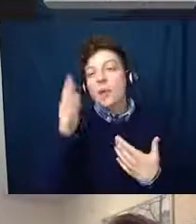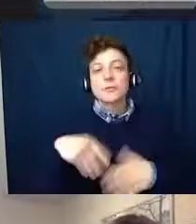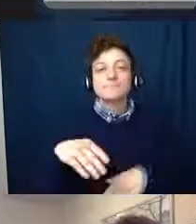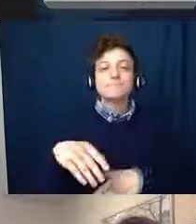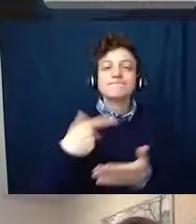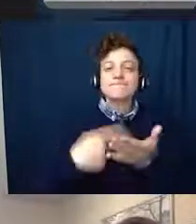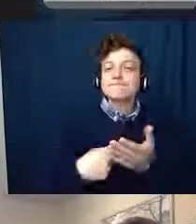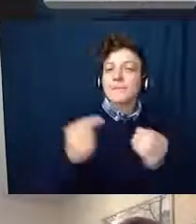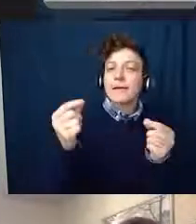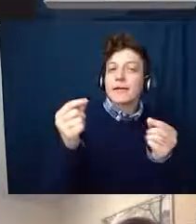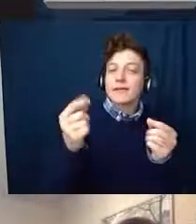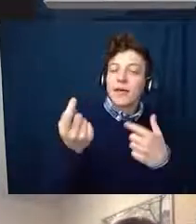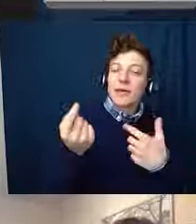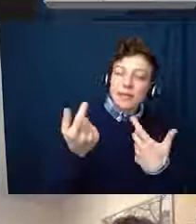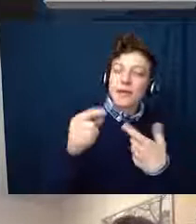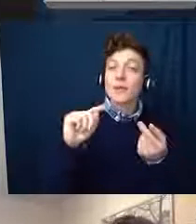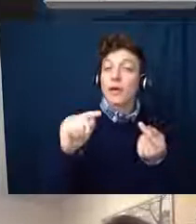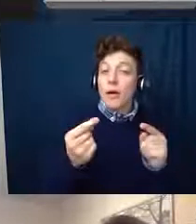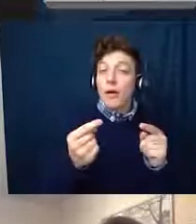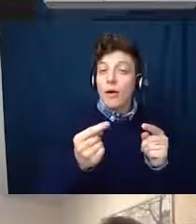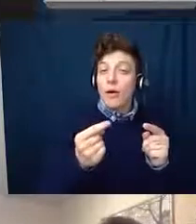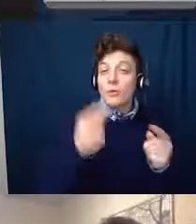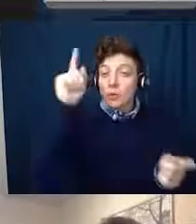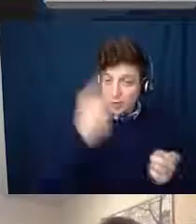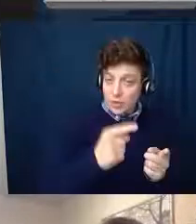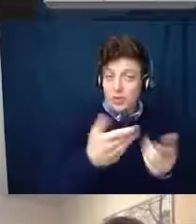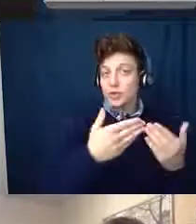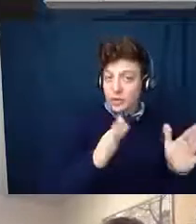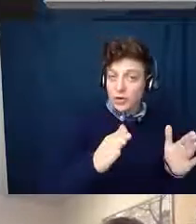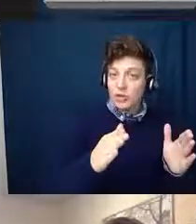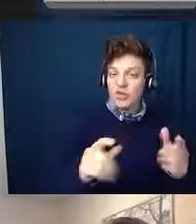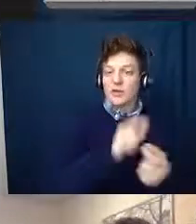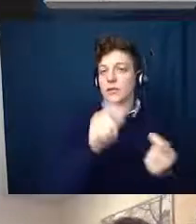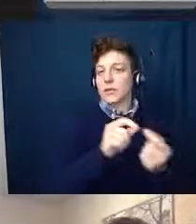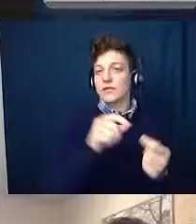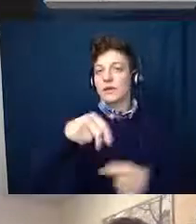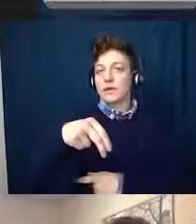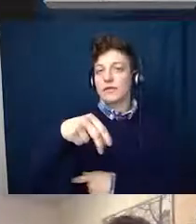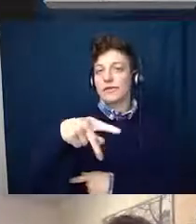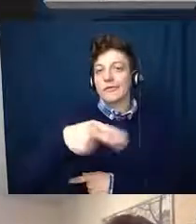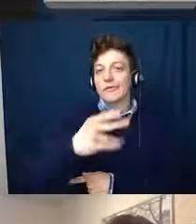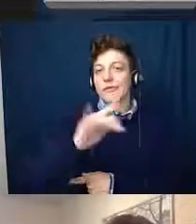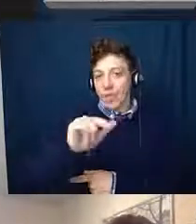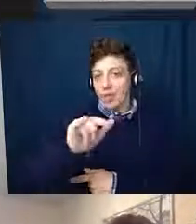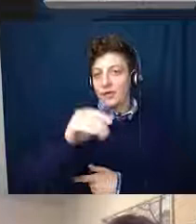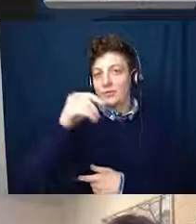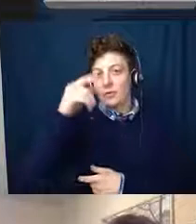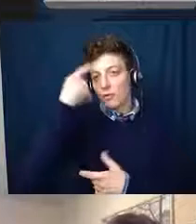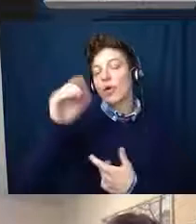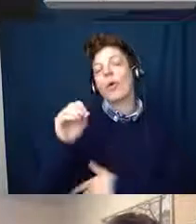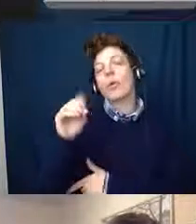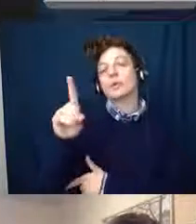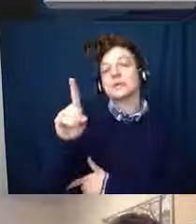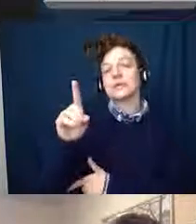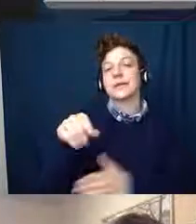harm reduction, what that is broadly, and kind of what that looks like in Philadelphia in the context of overdose deaths. And